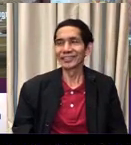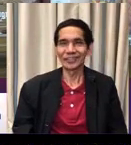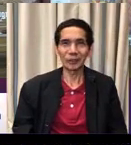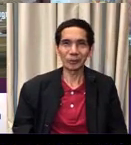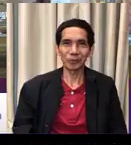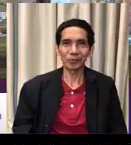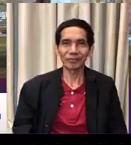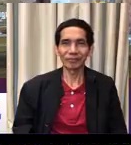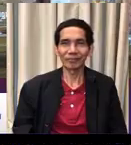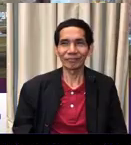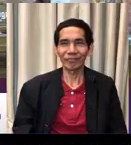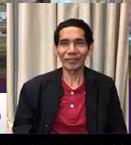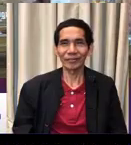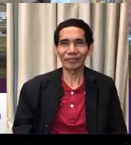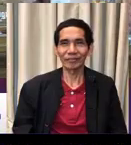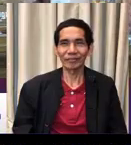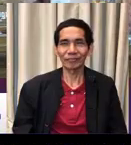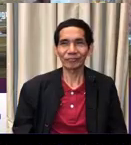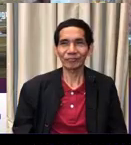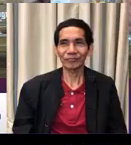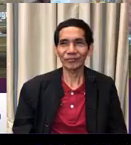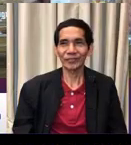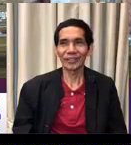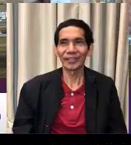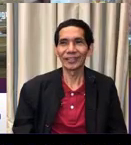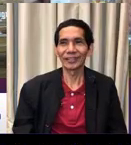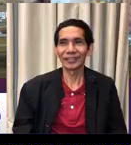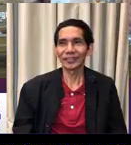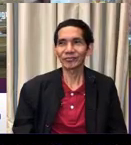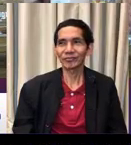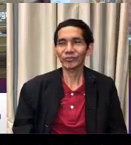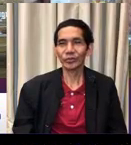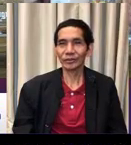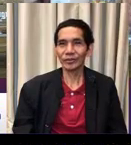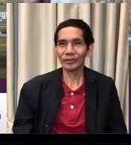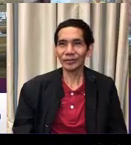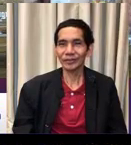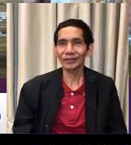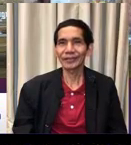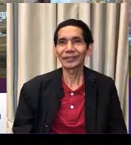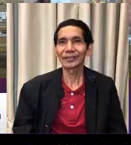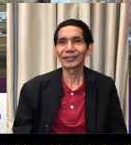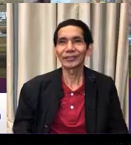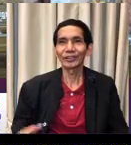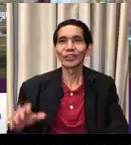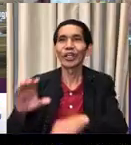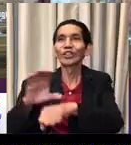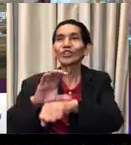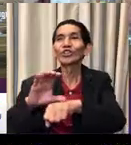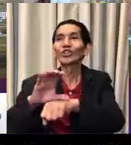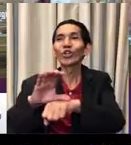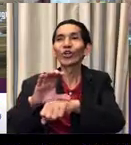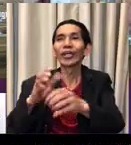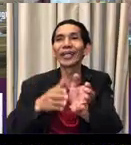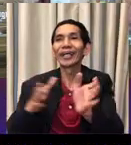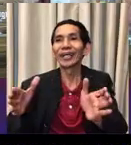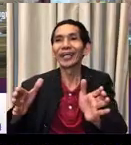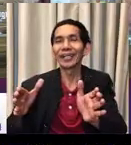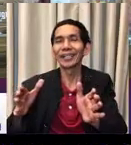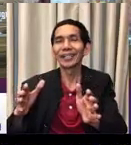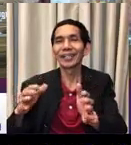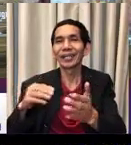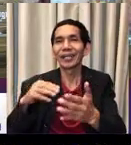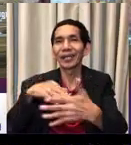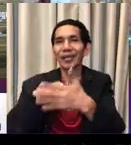Caitlin, Auntie String, Kuya Cesar, Rocky Mountain Chocolate Factory's Ladies Main